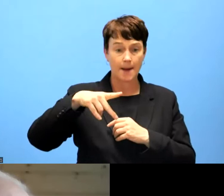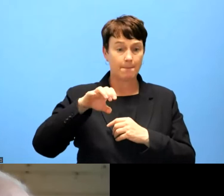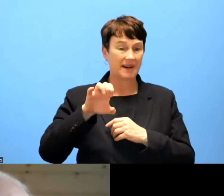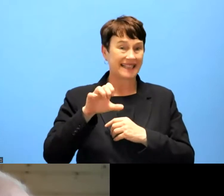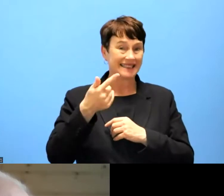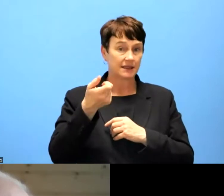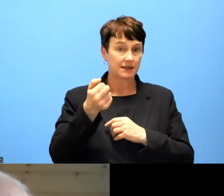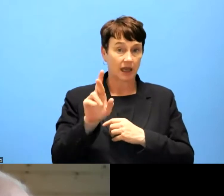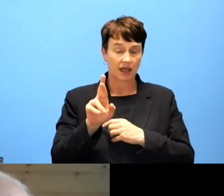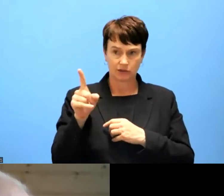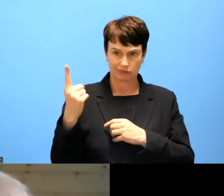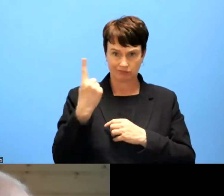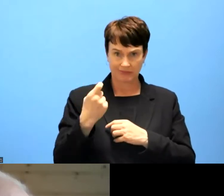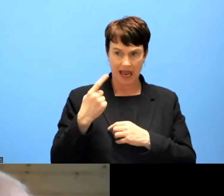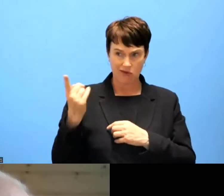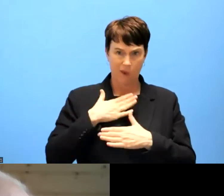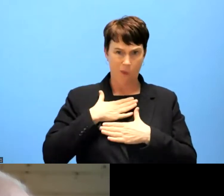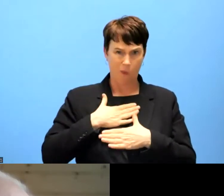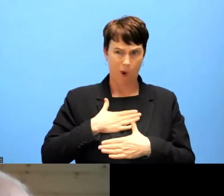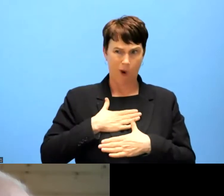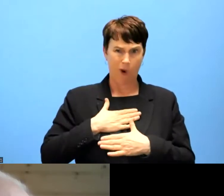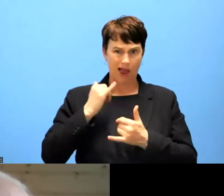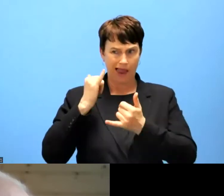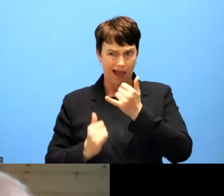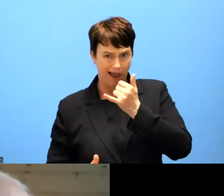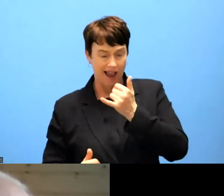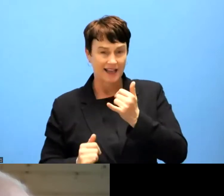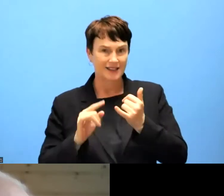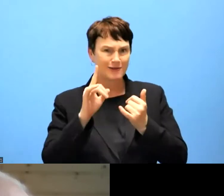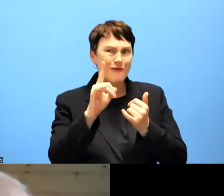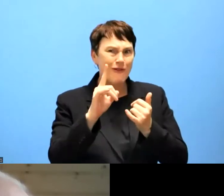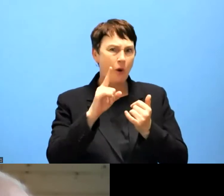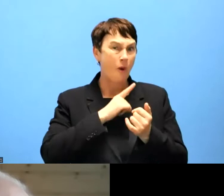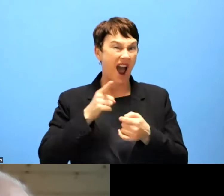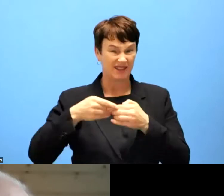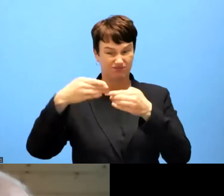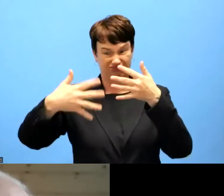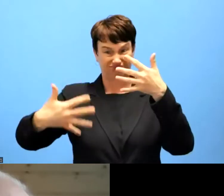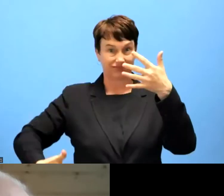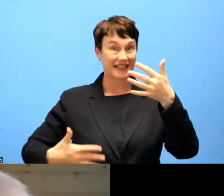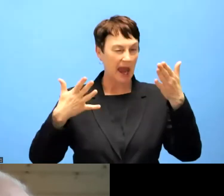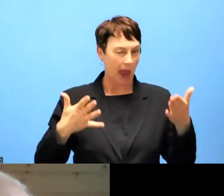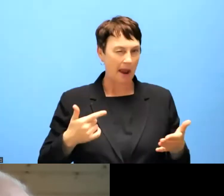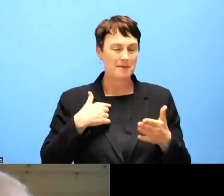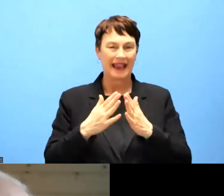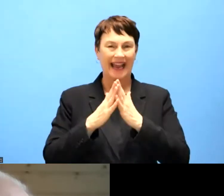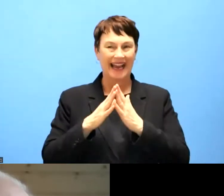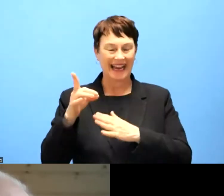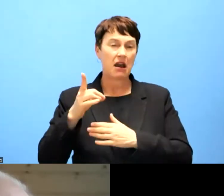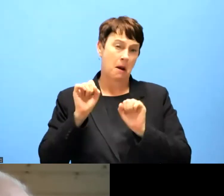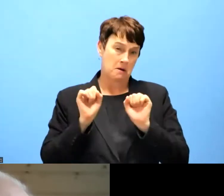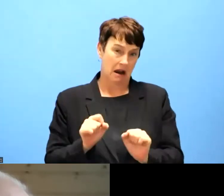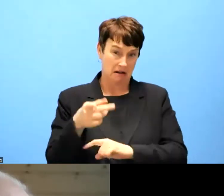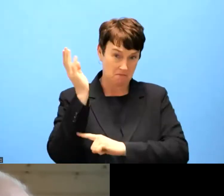because your list was so long that you didn't want to spend everyone's time. So if I can ask you to be brief on the